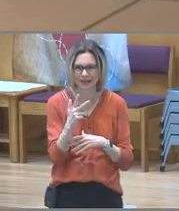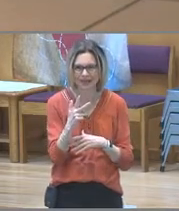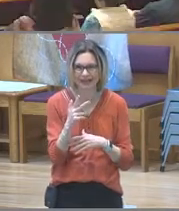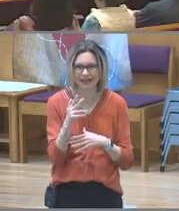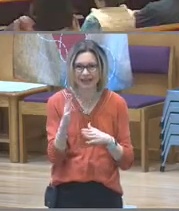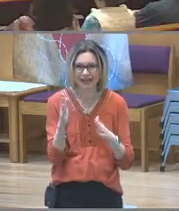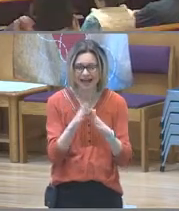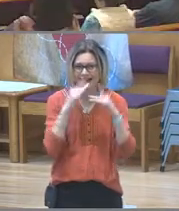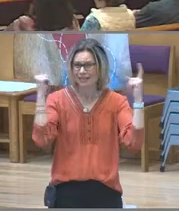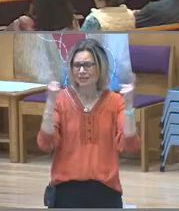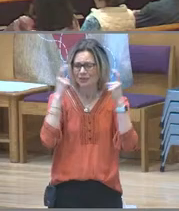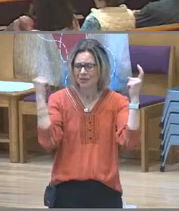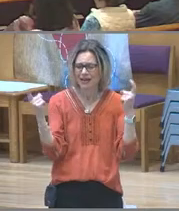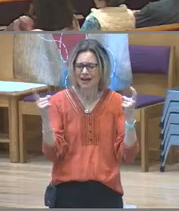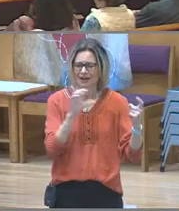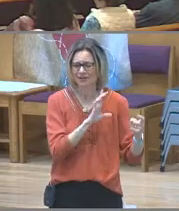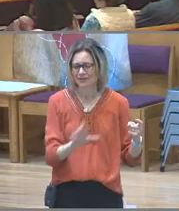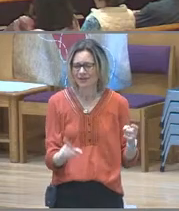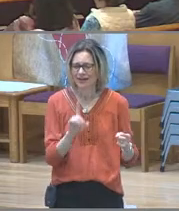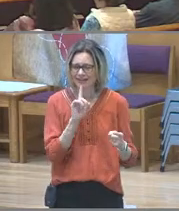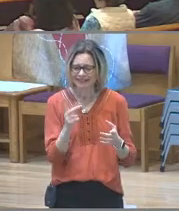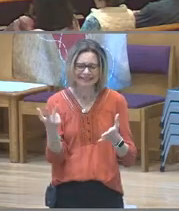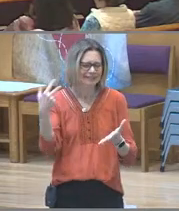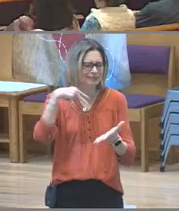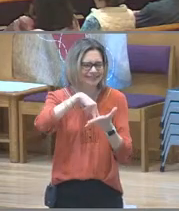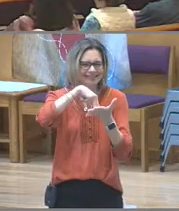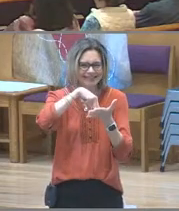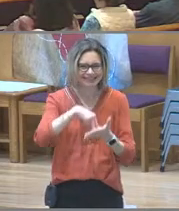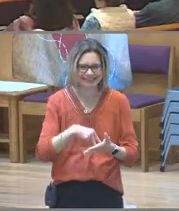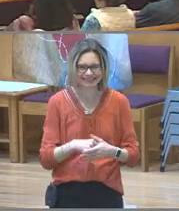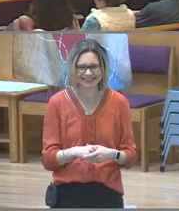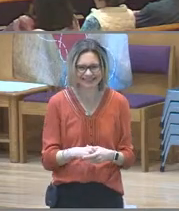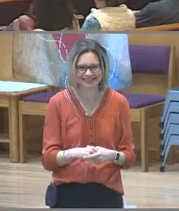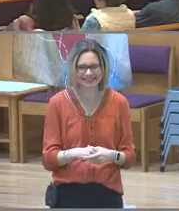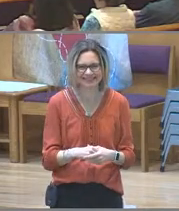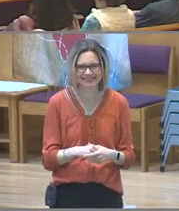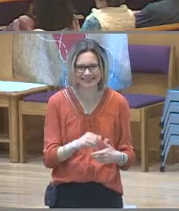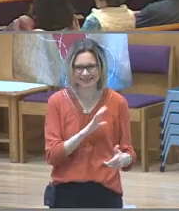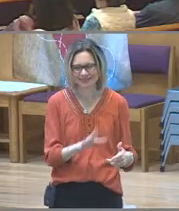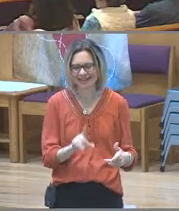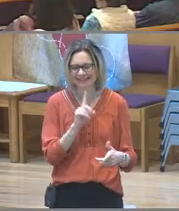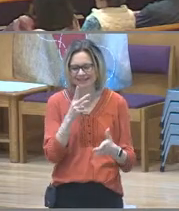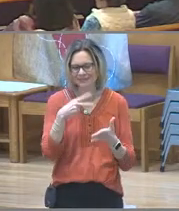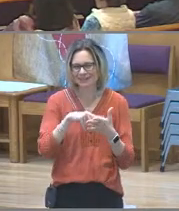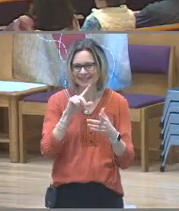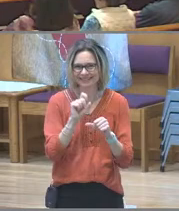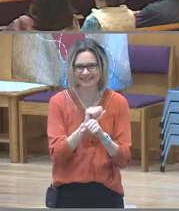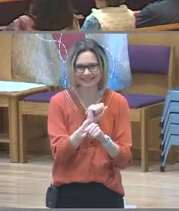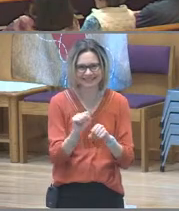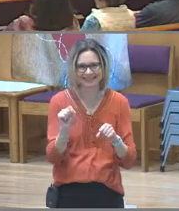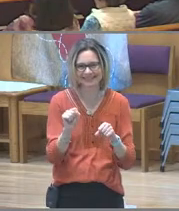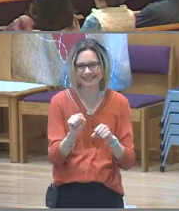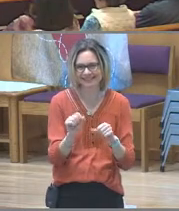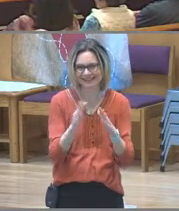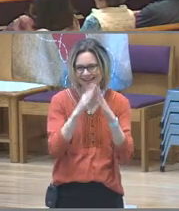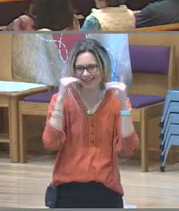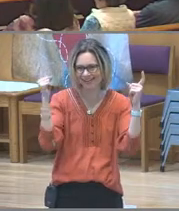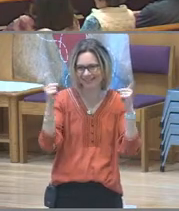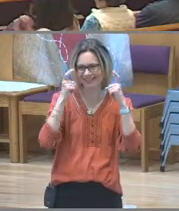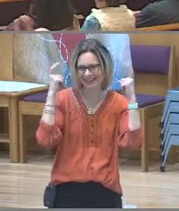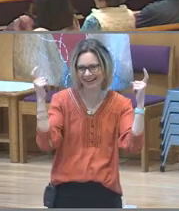1, 2, 3. Hallelujah! Christ. Christ has risen indeed.